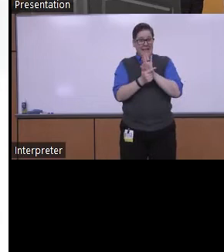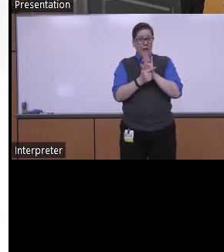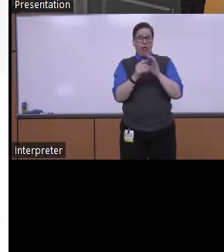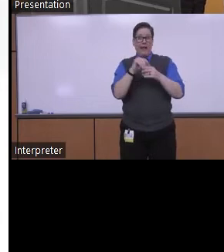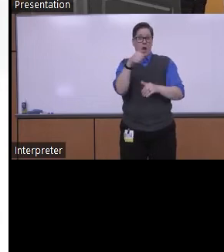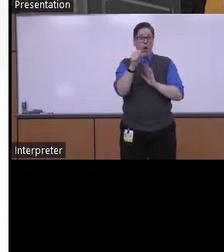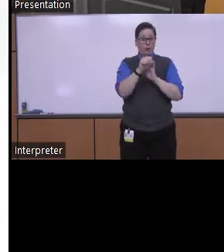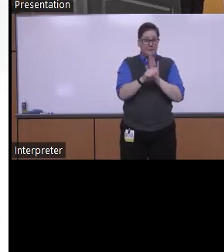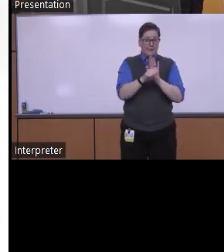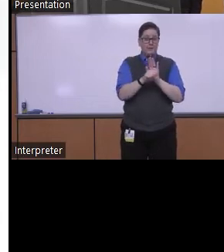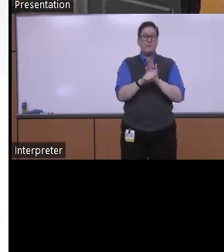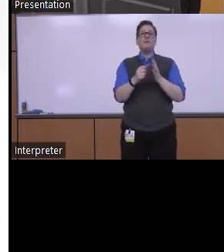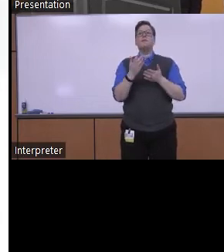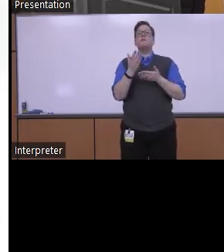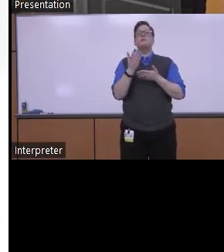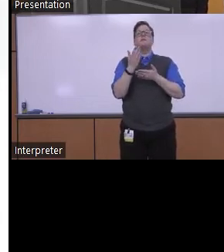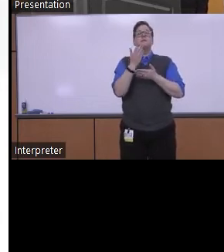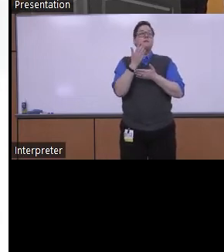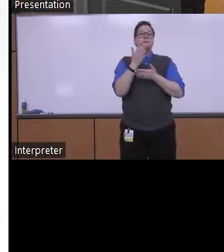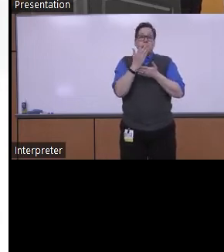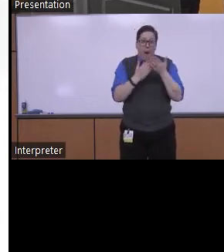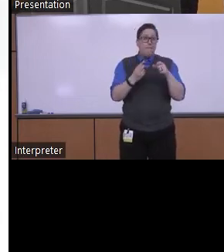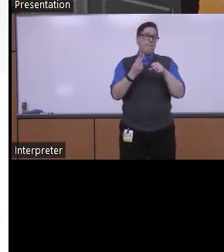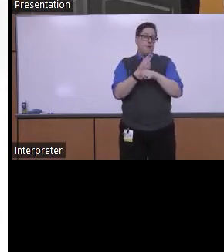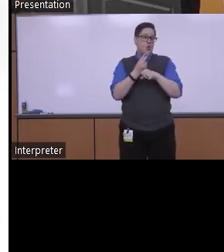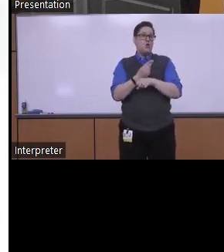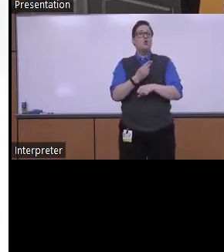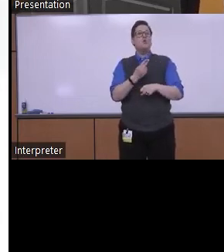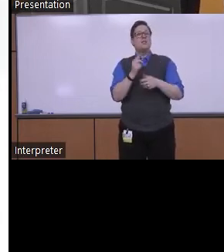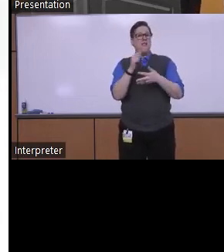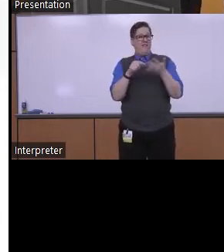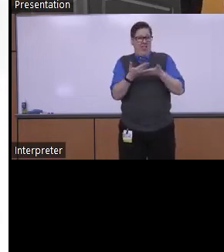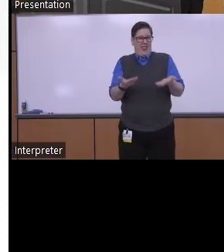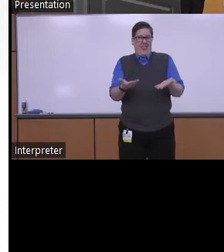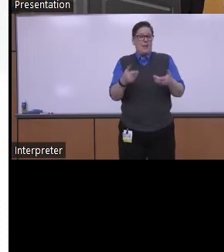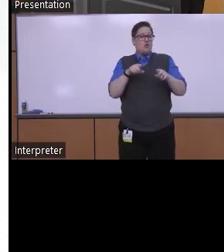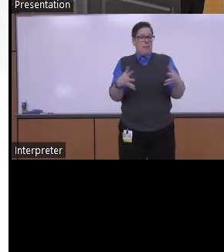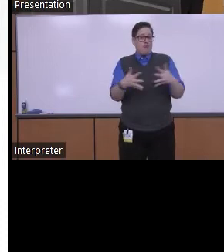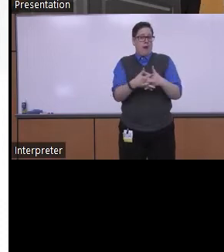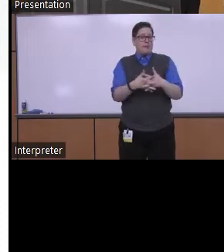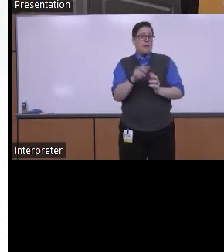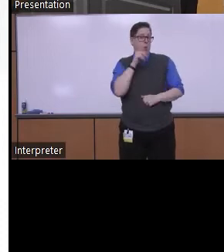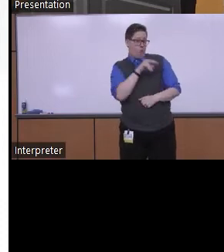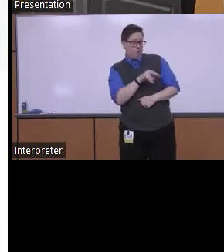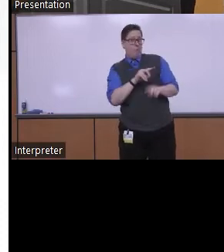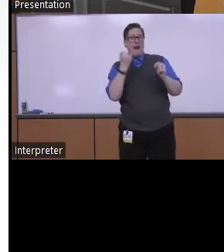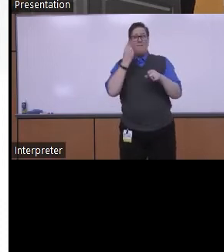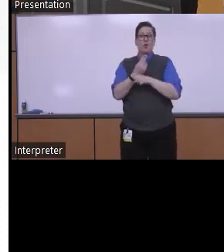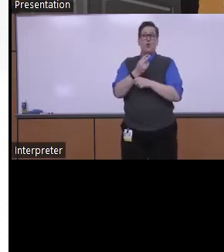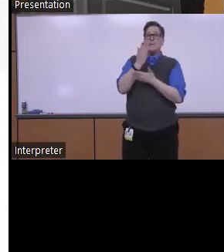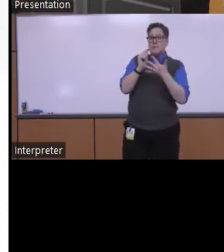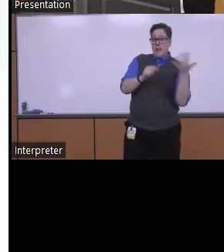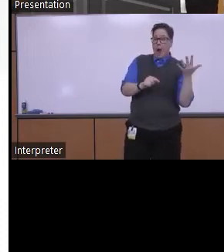states, and some parental substance use during pregnancy is not monitored, and some is criminalized. And